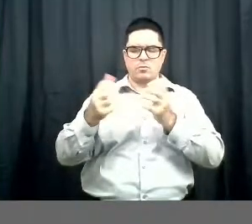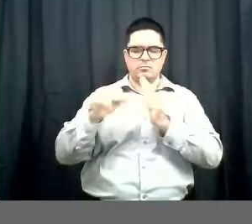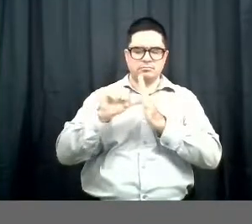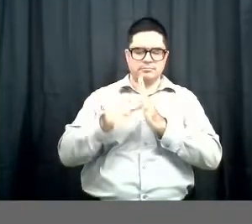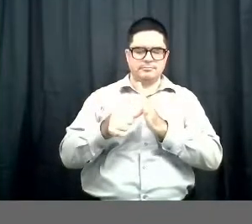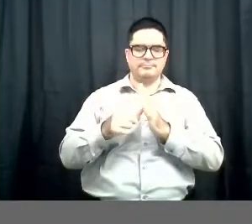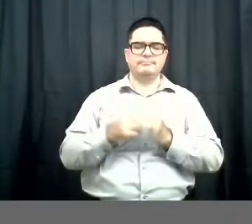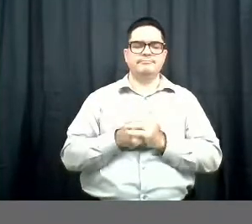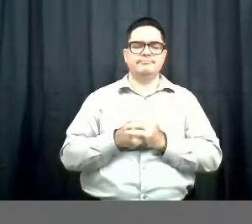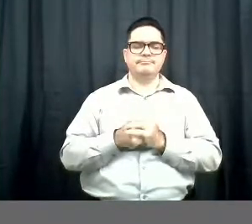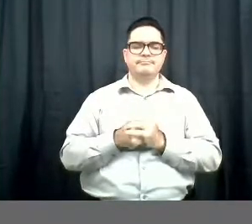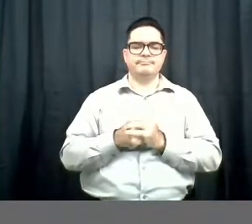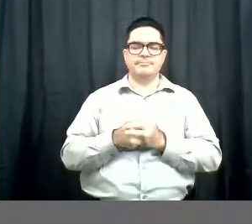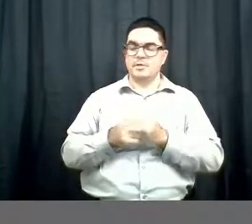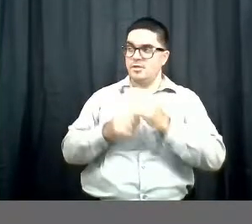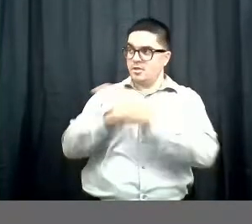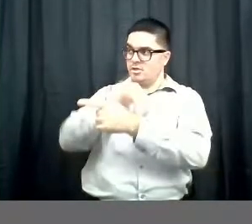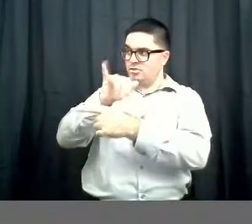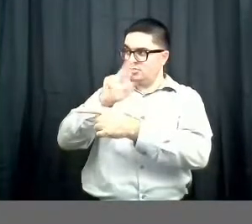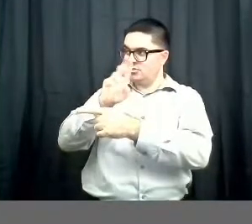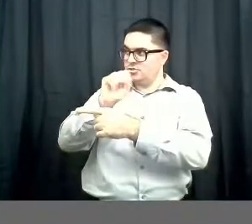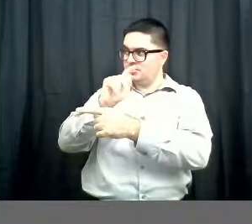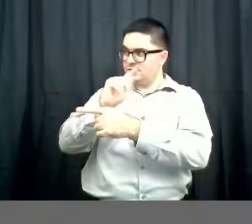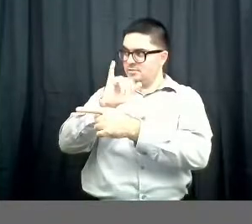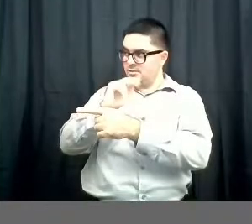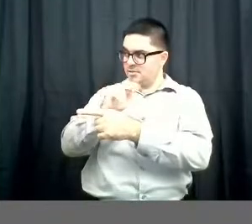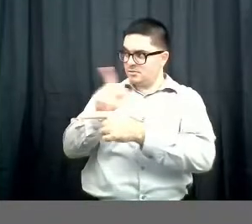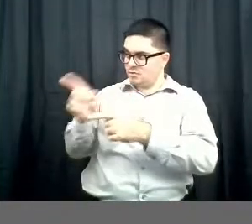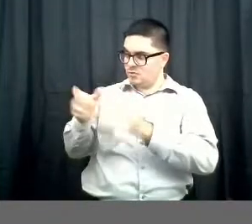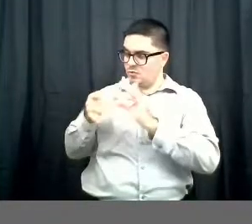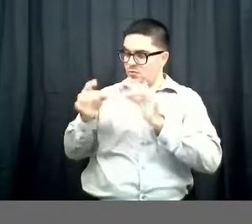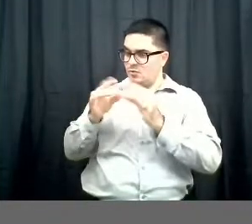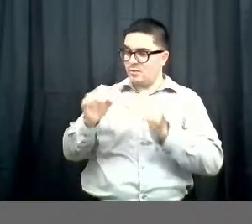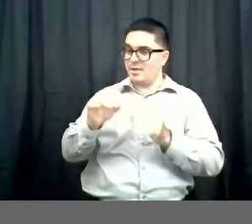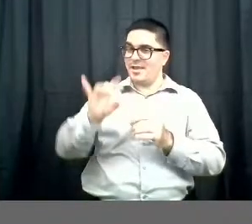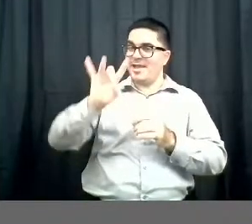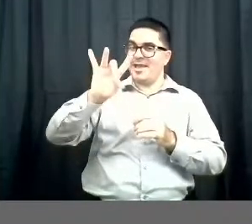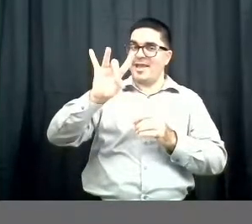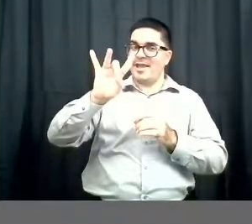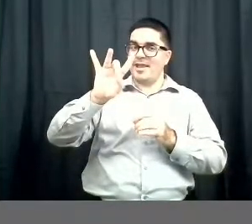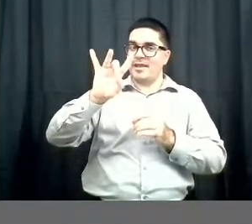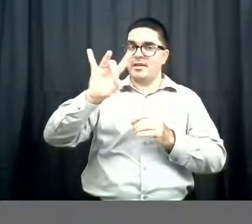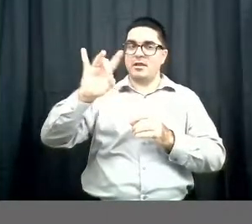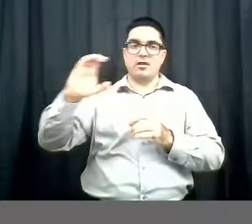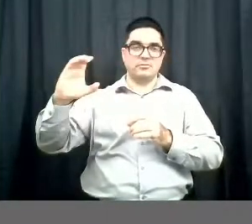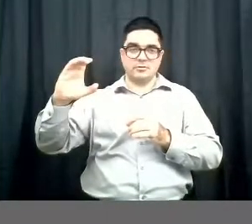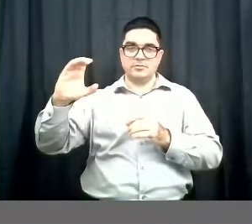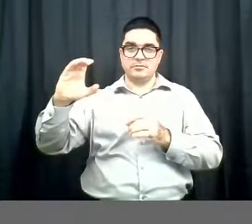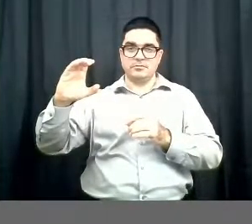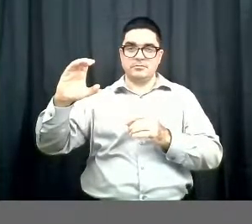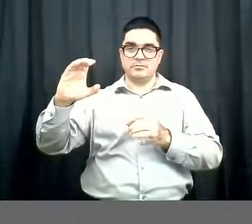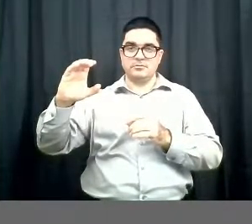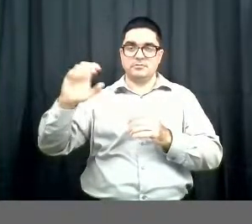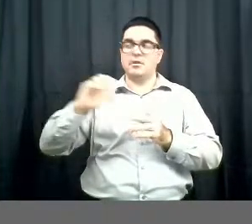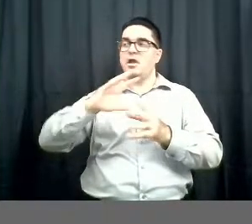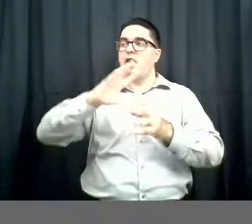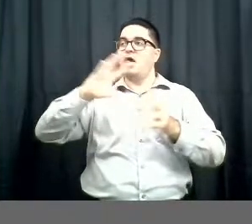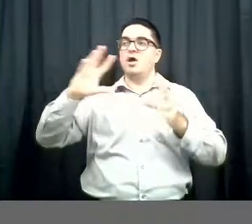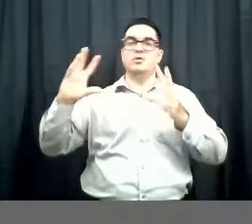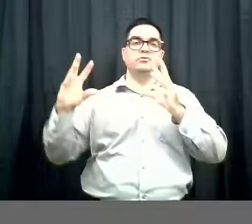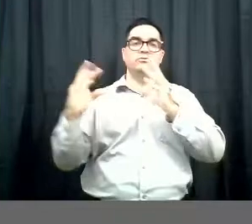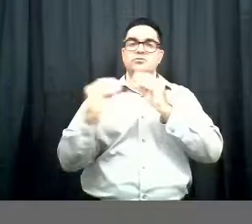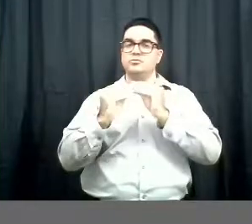Justin, you mentioned $800 million in fees. That is, in fact, the number of total fees in the Title